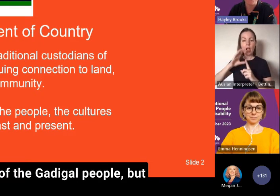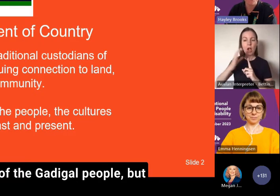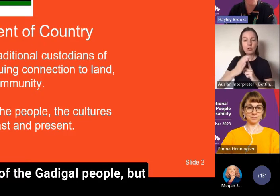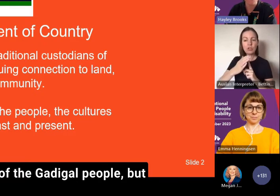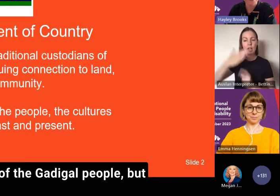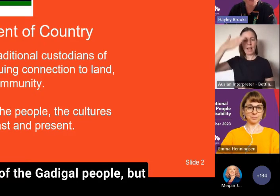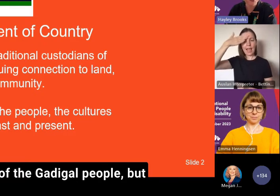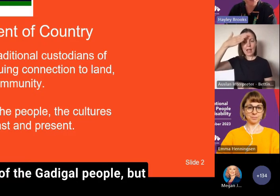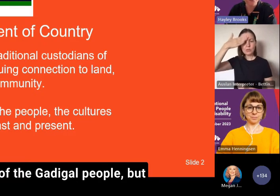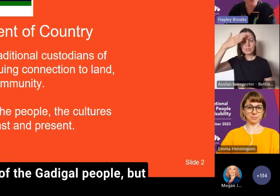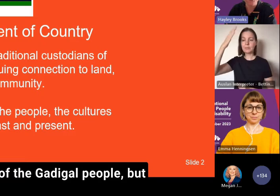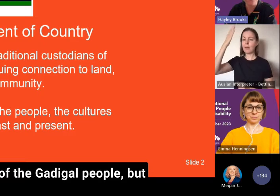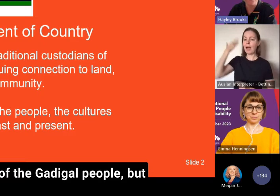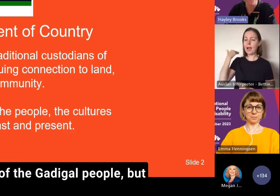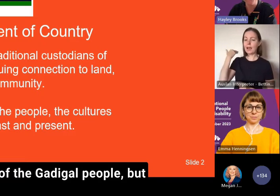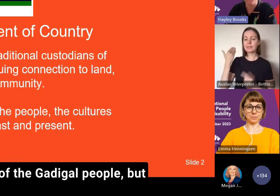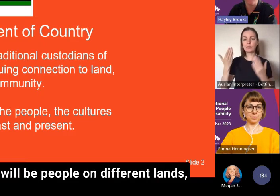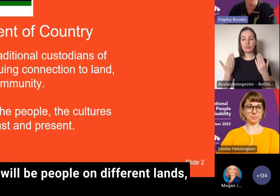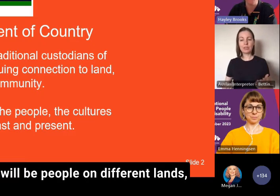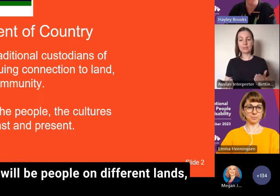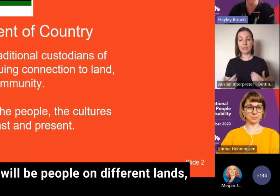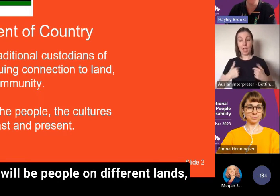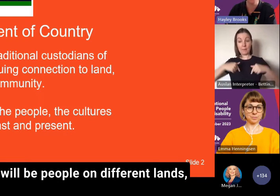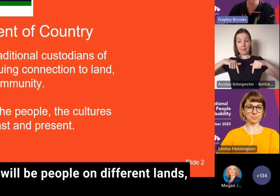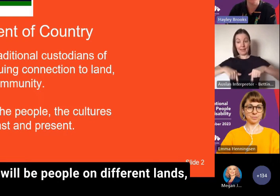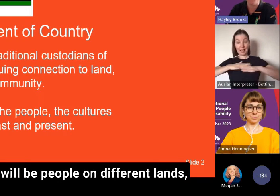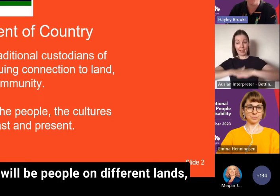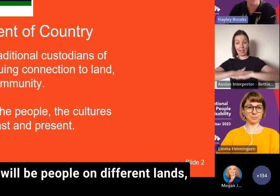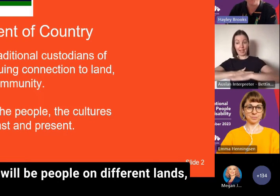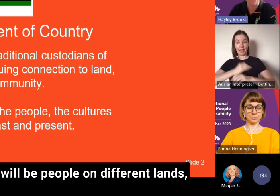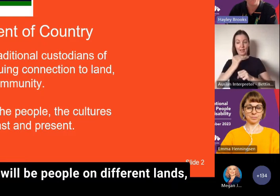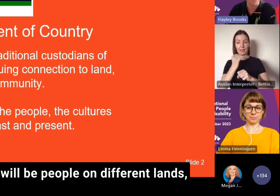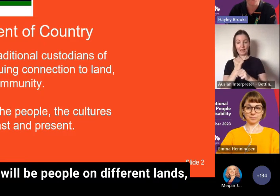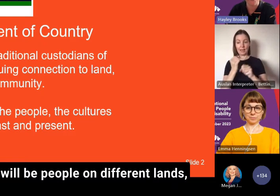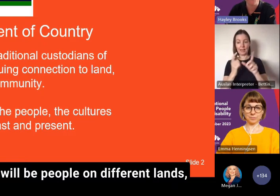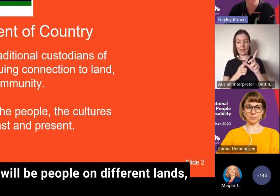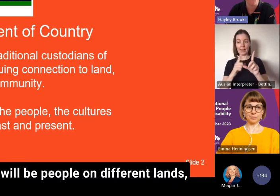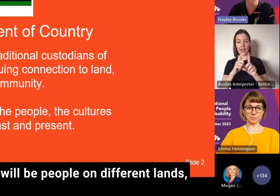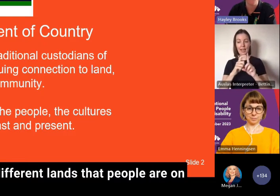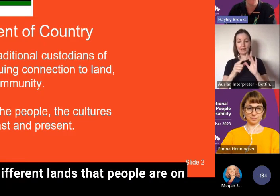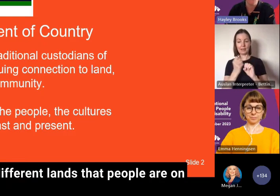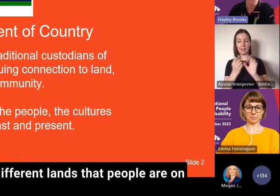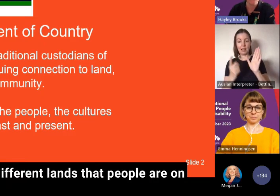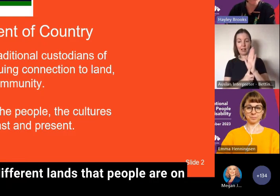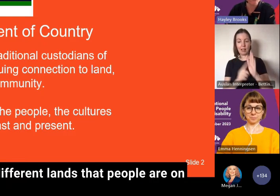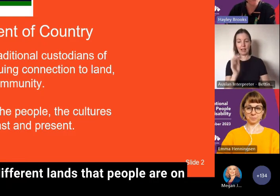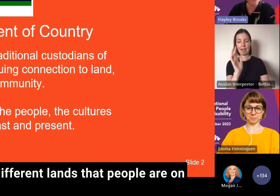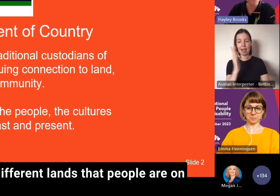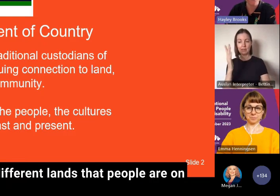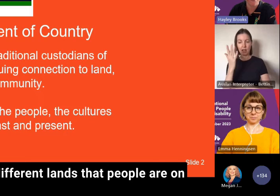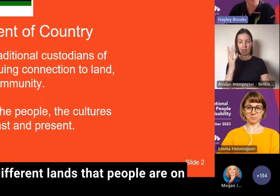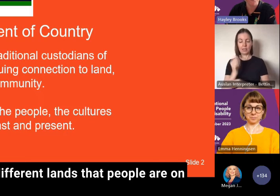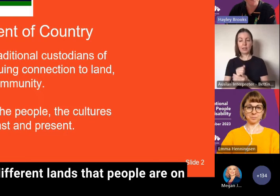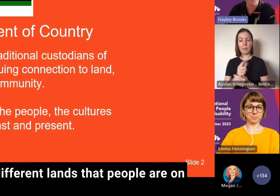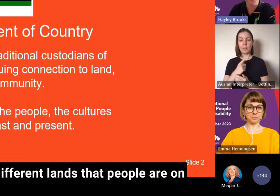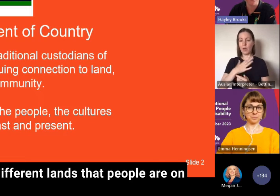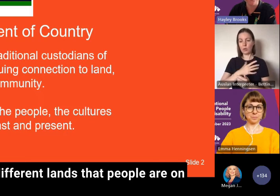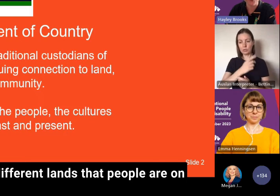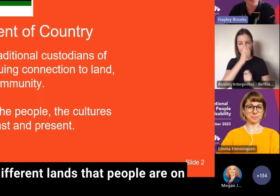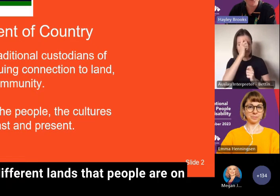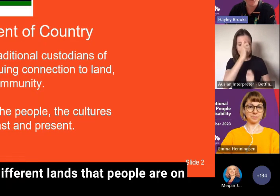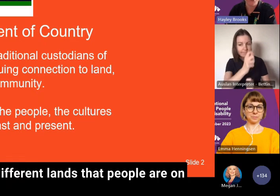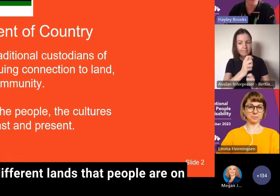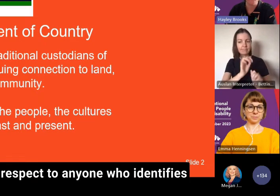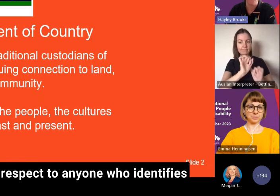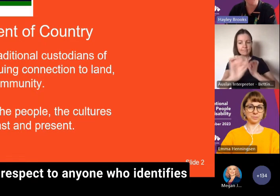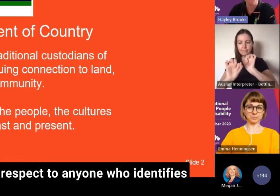I'm on the land of the Gadigal people, but acknowledge that there will be people on different lands. So acknowledging the different lands that people